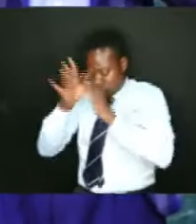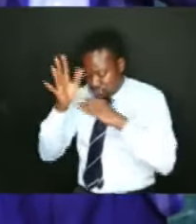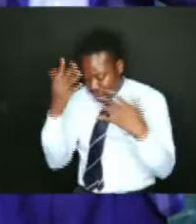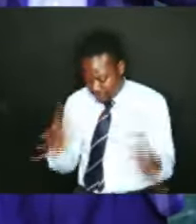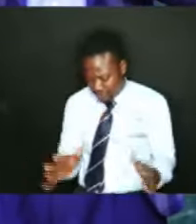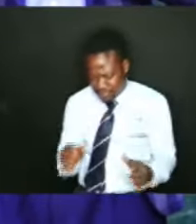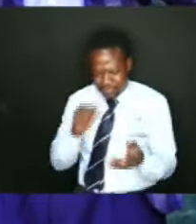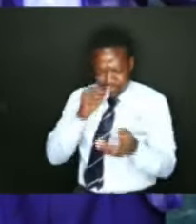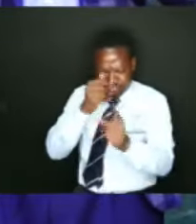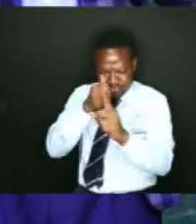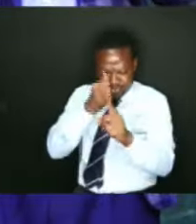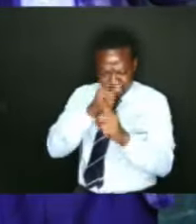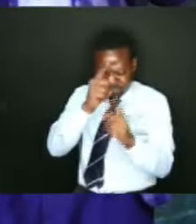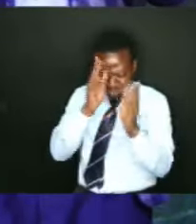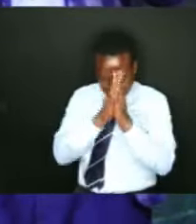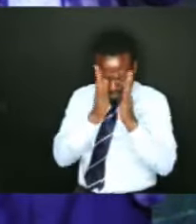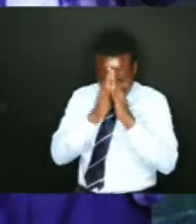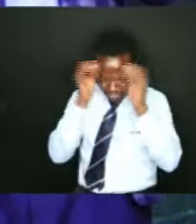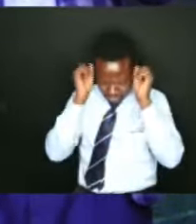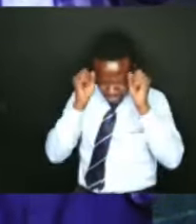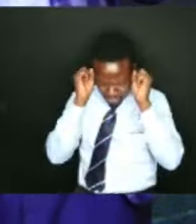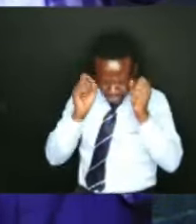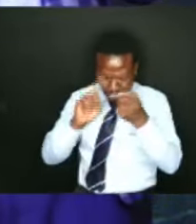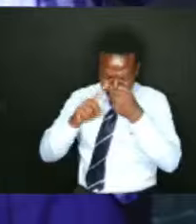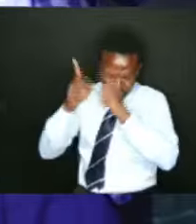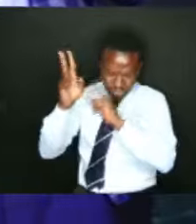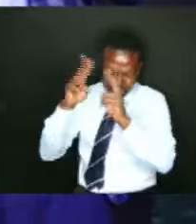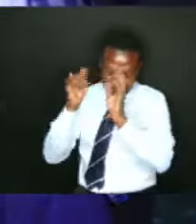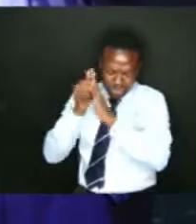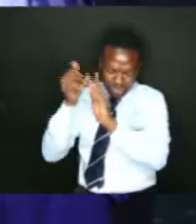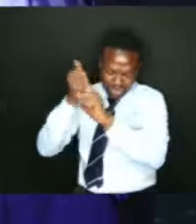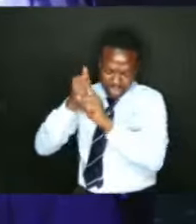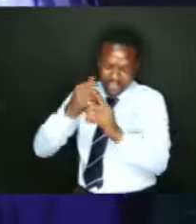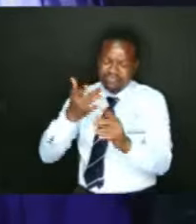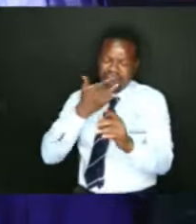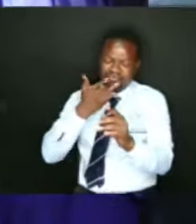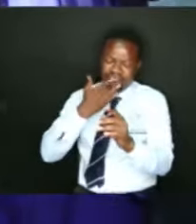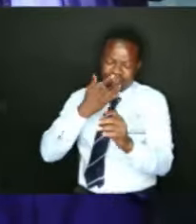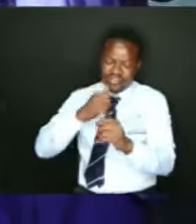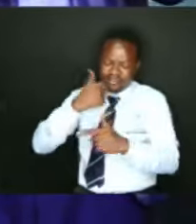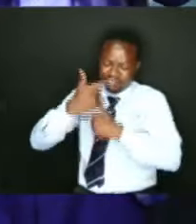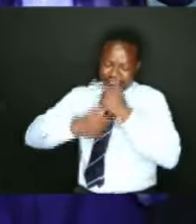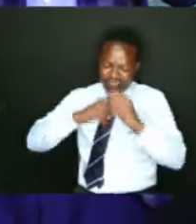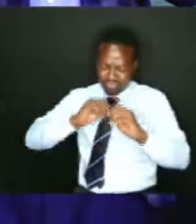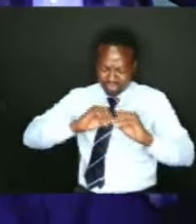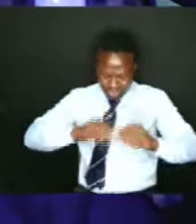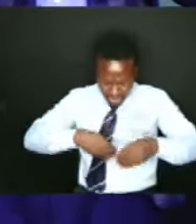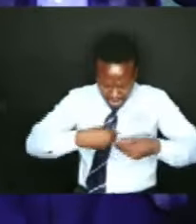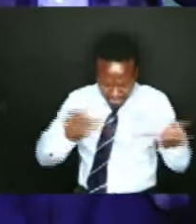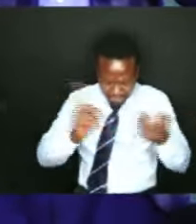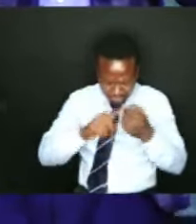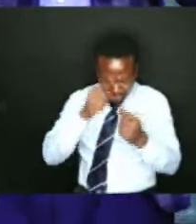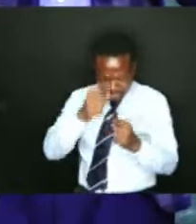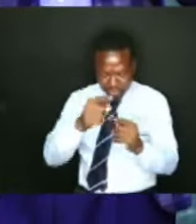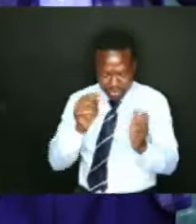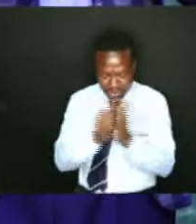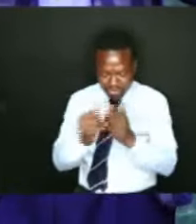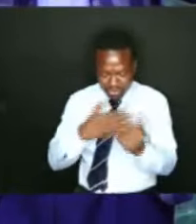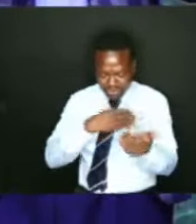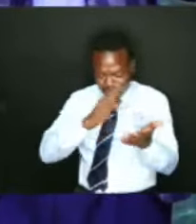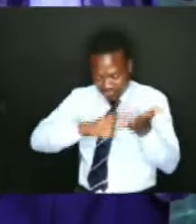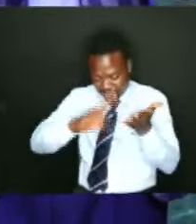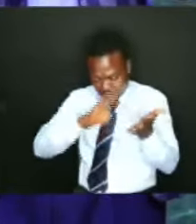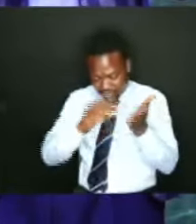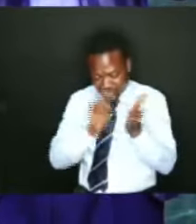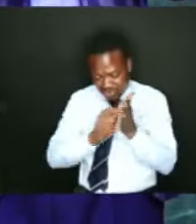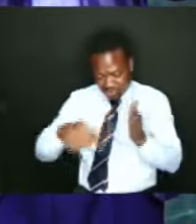tonight, shall we cry unto Him that He will grant us His favor? That He should grant us every forgiveness